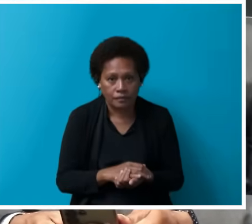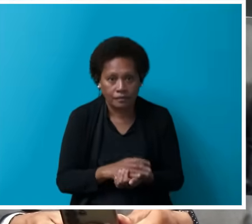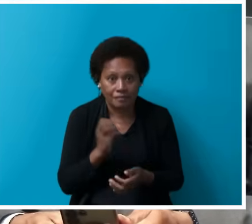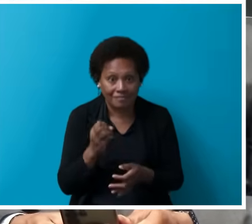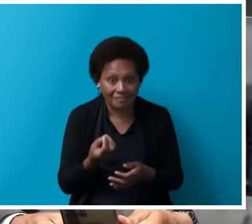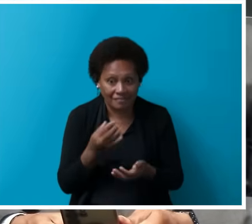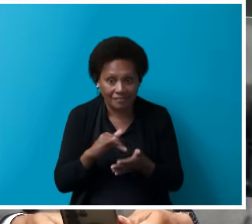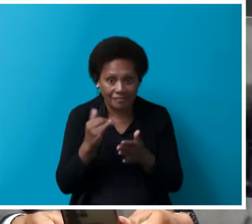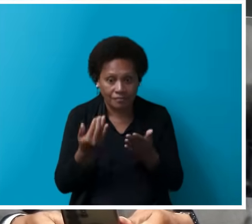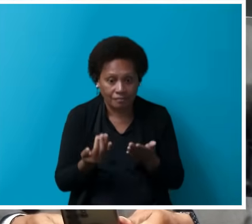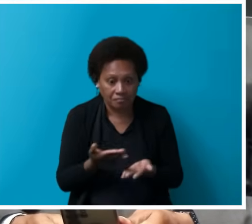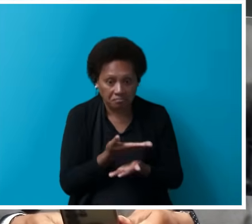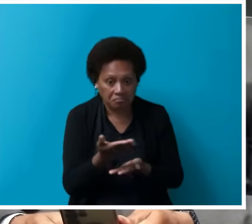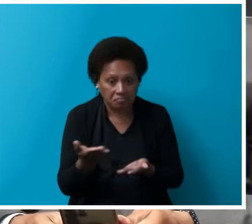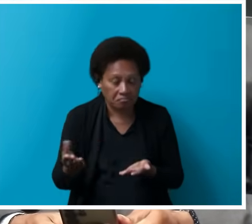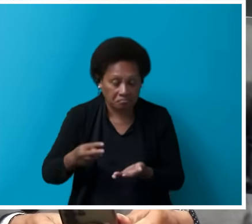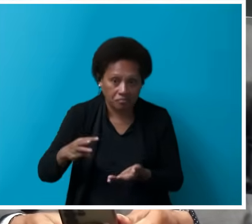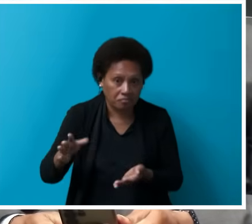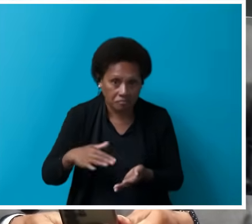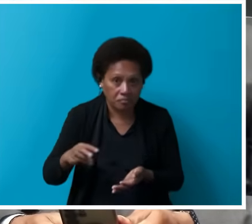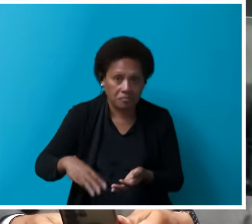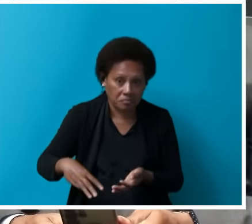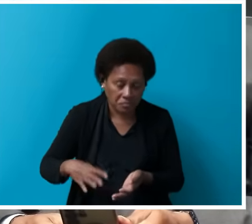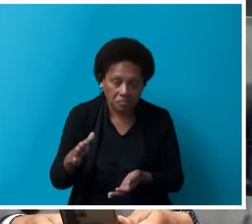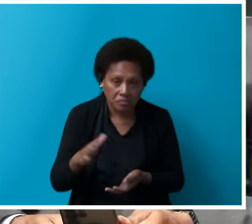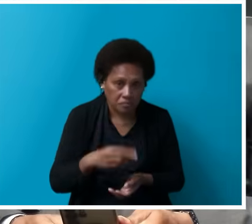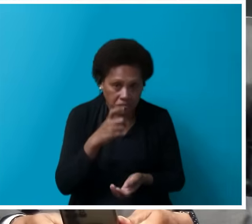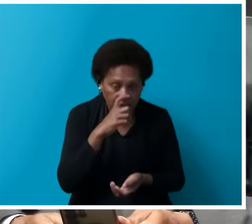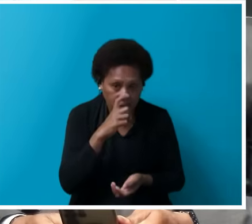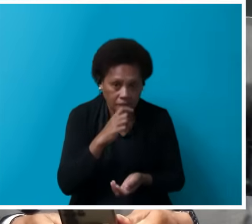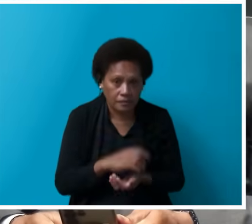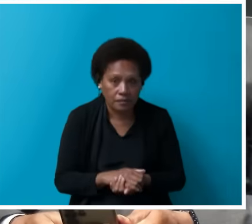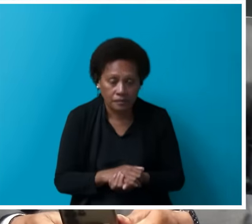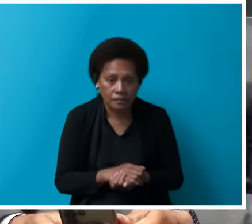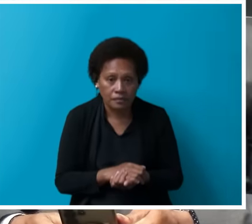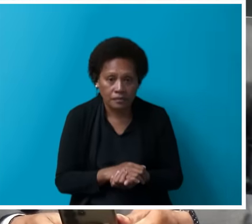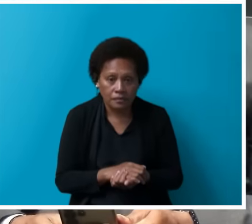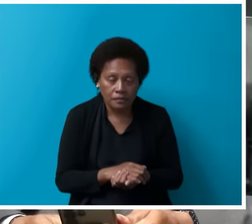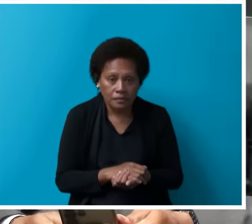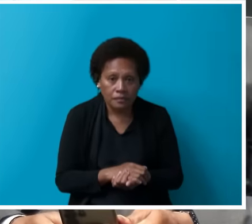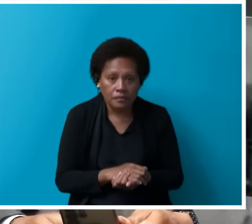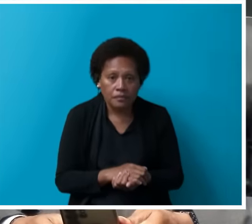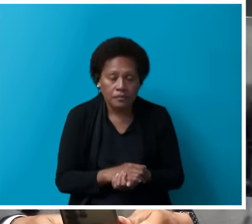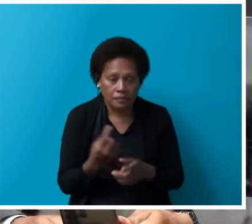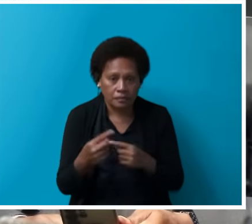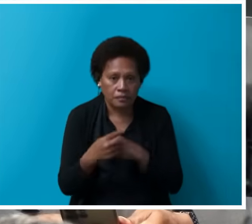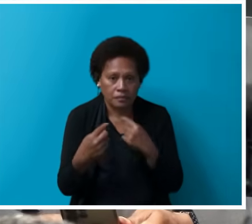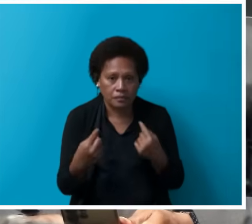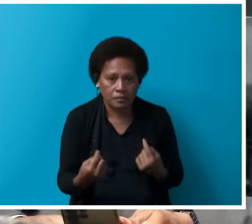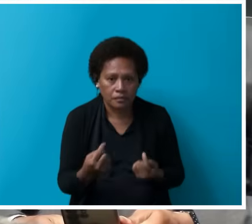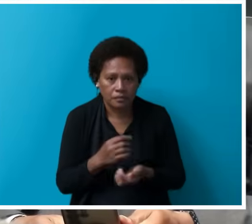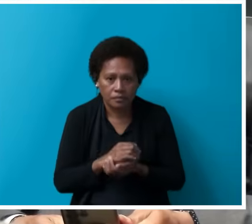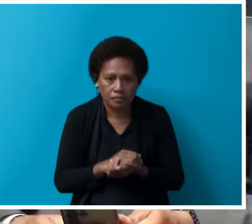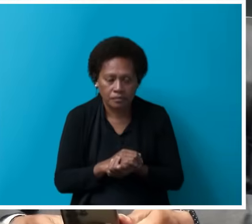honest when they go out to the people, that we inherited one of the